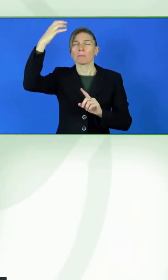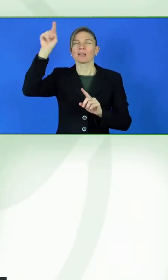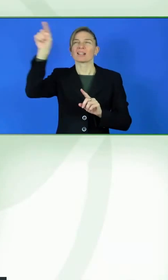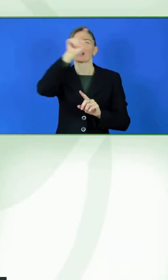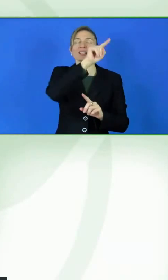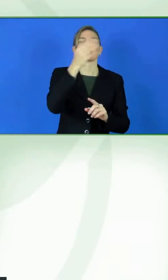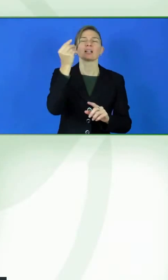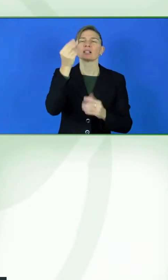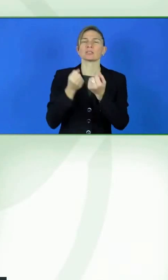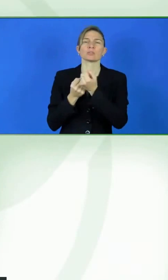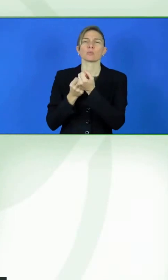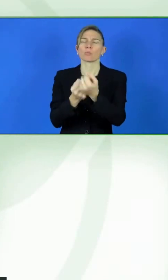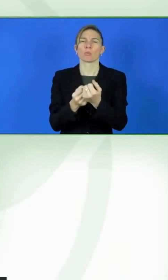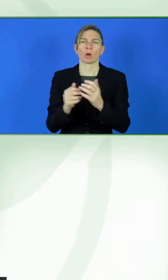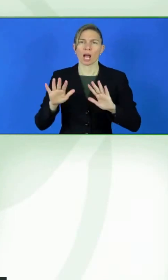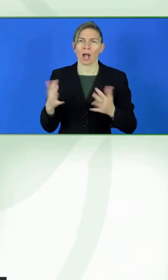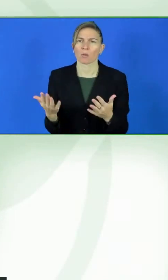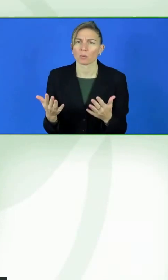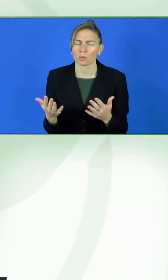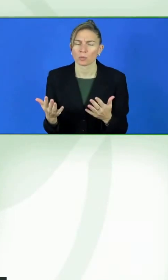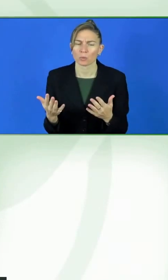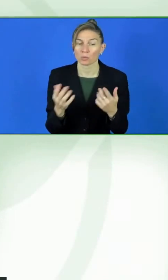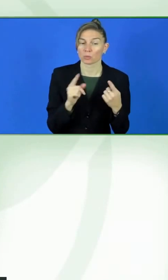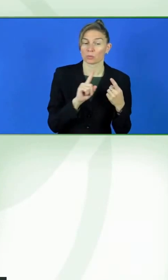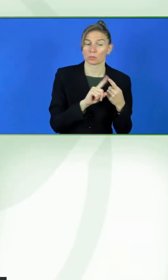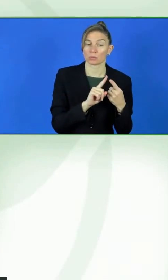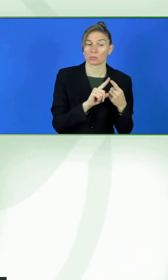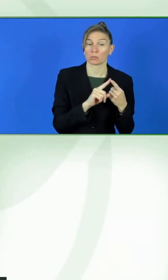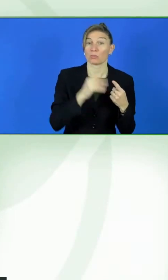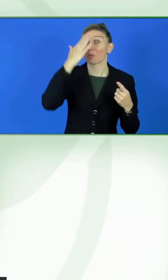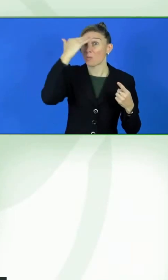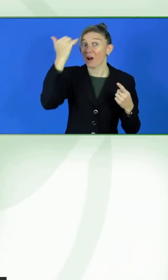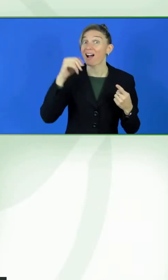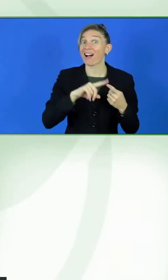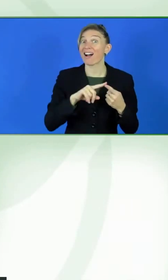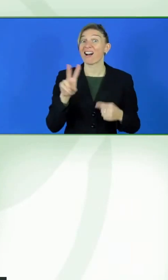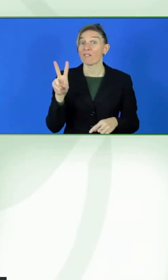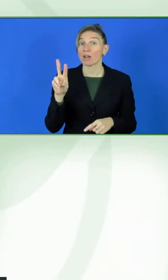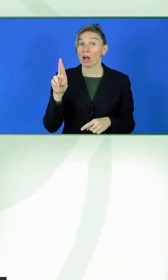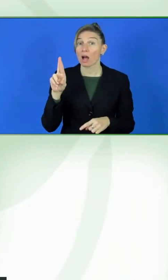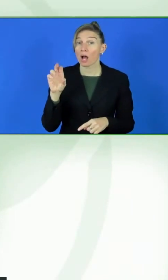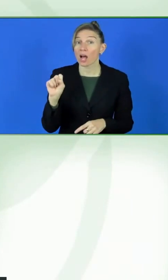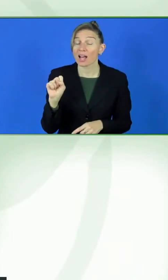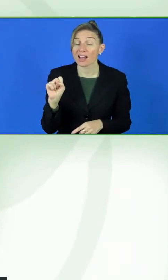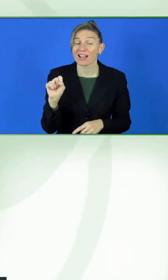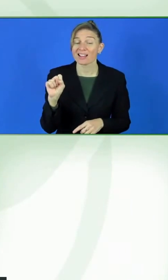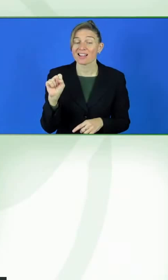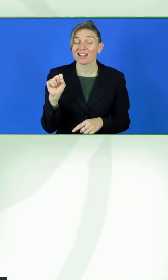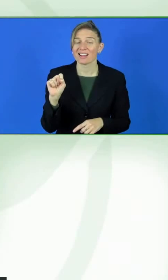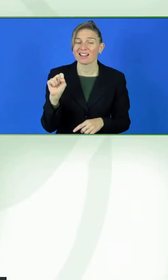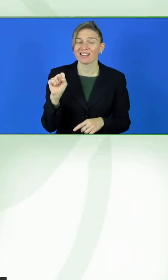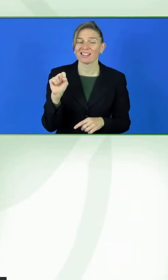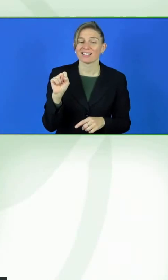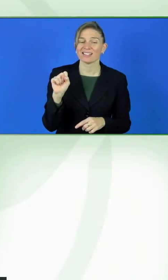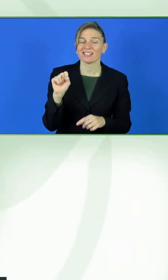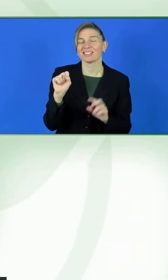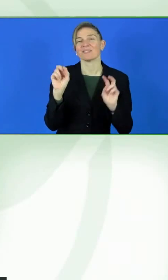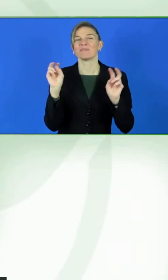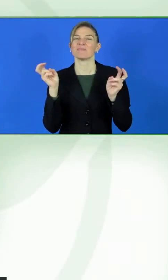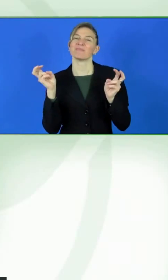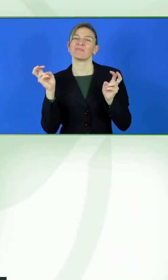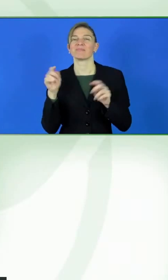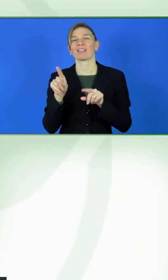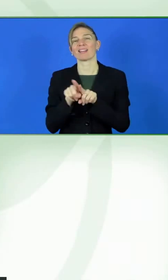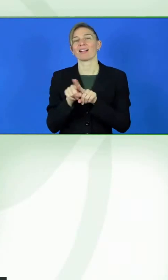And especially when VRS is usually considered as part of telecommunication service,